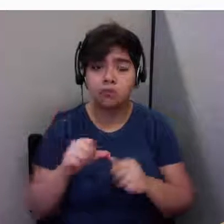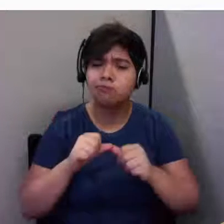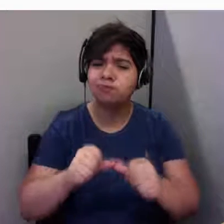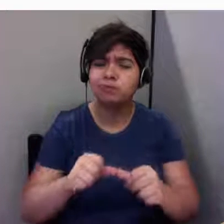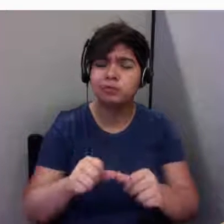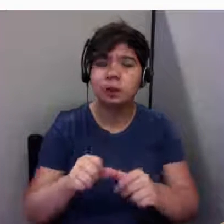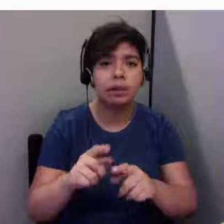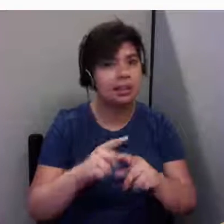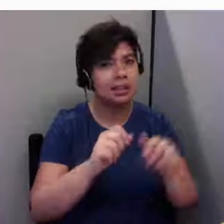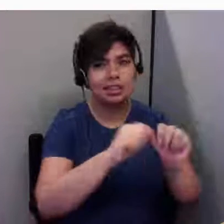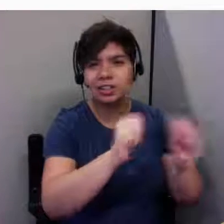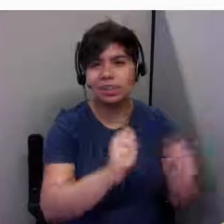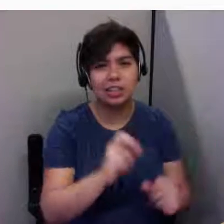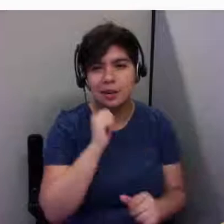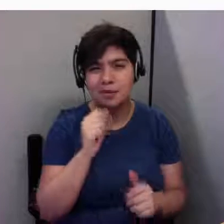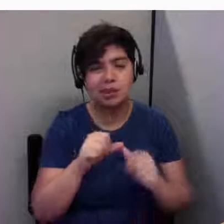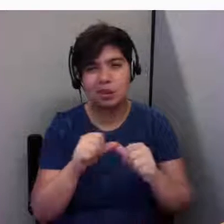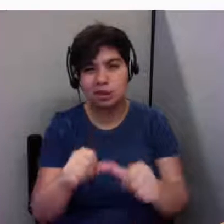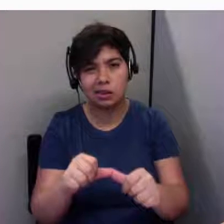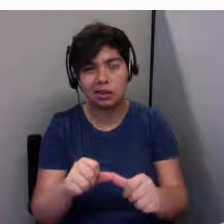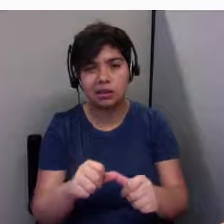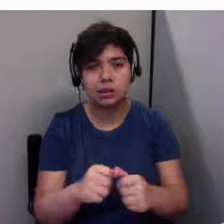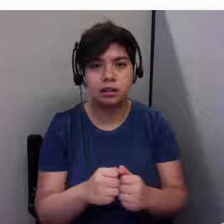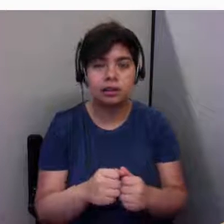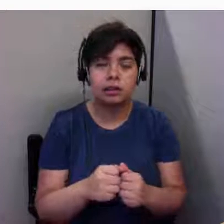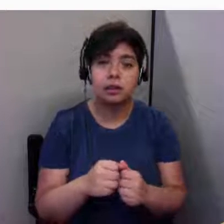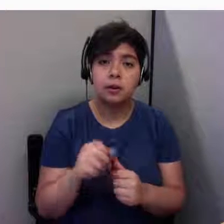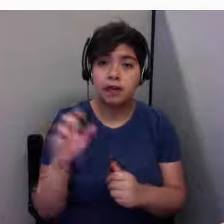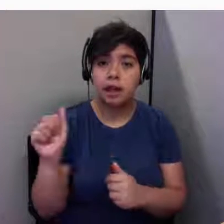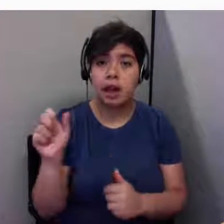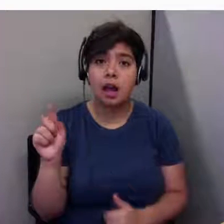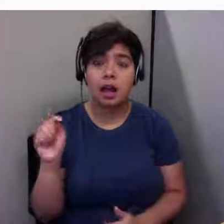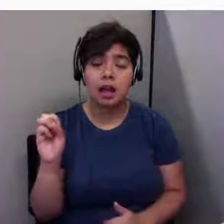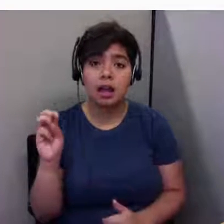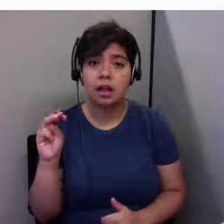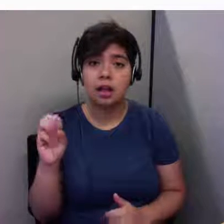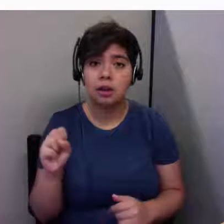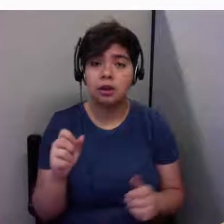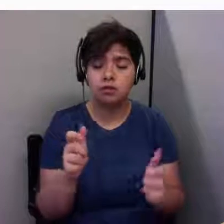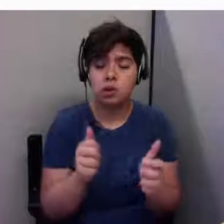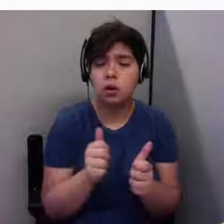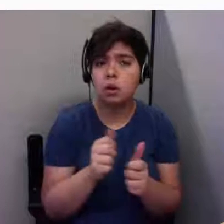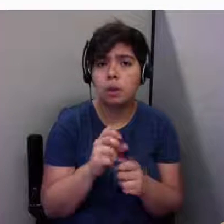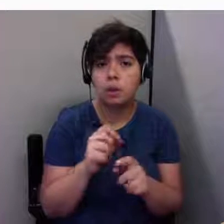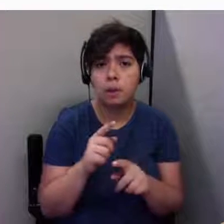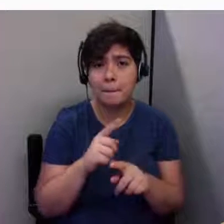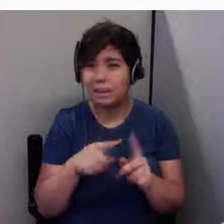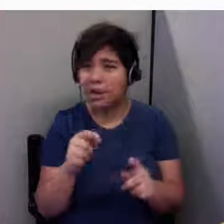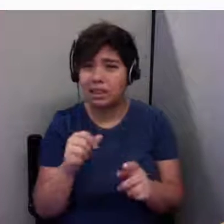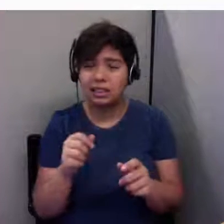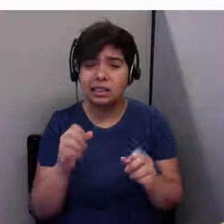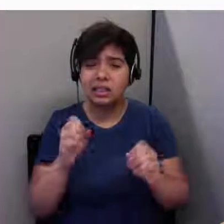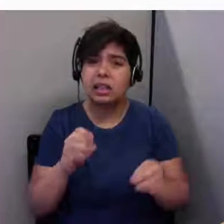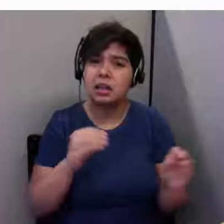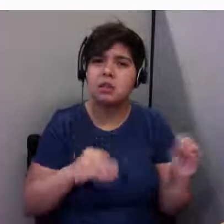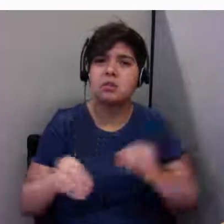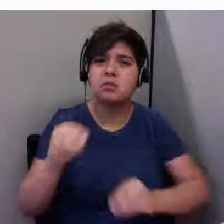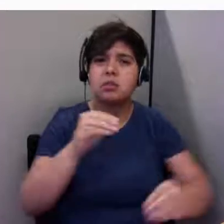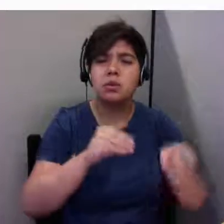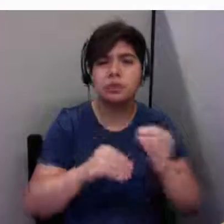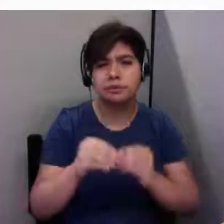shape. The atoms in liquid are still close together, but unlike the atoms in a solid, they can move